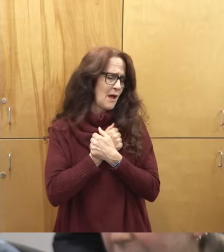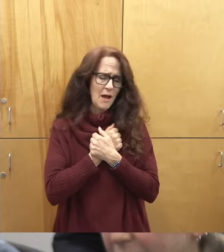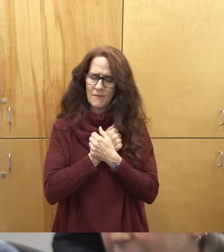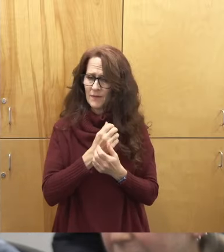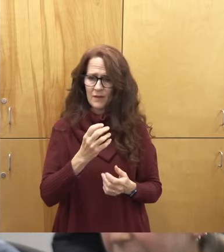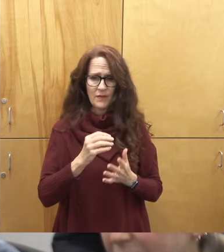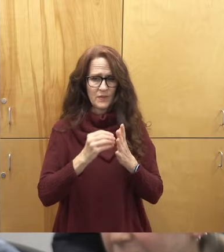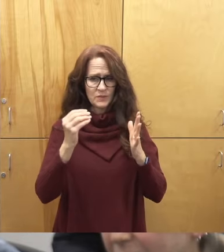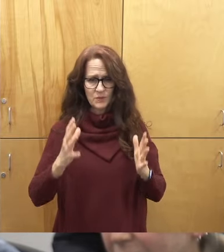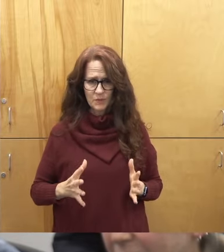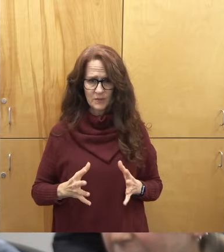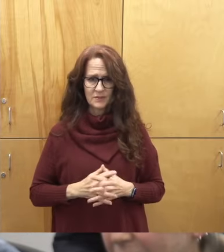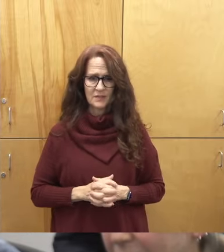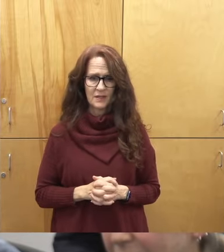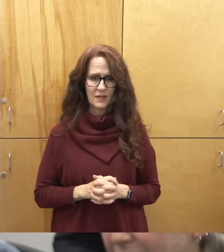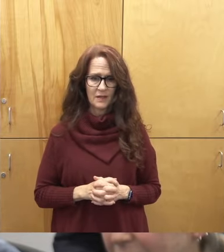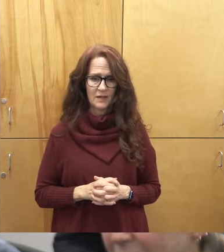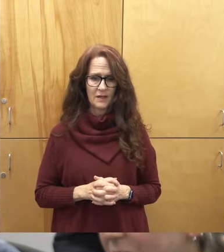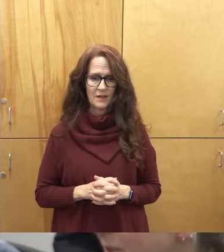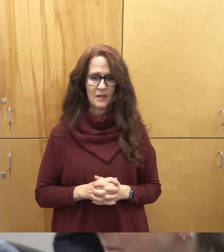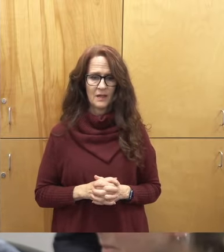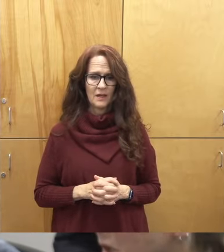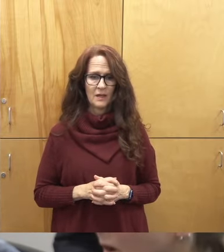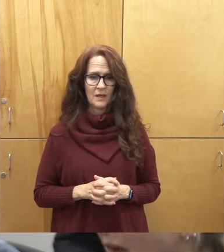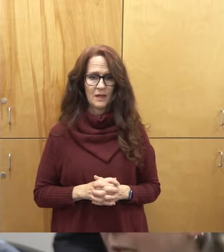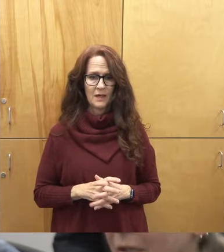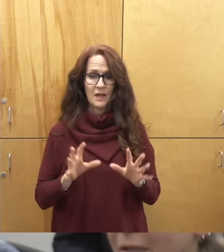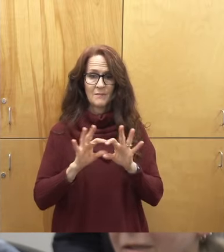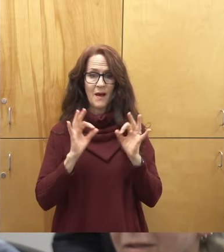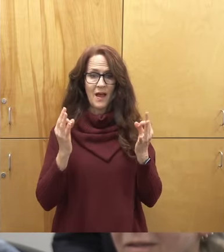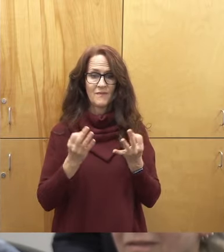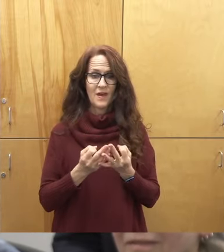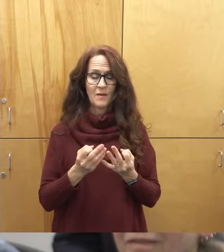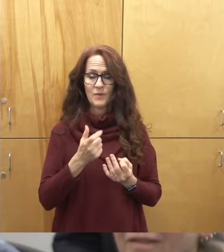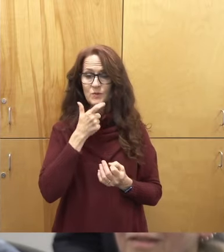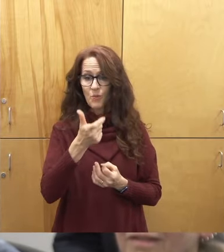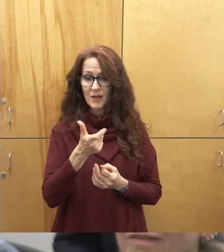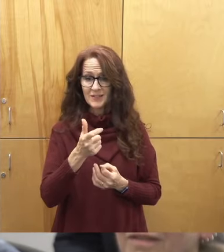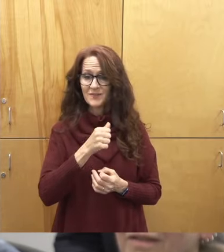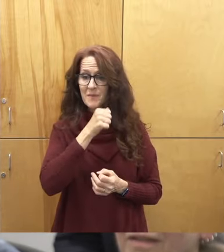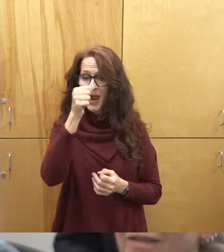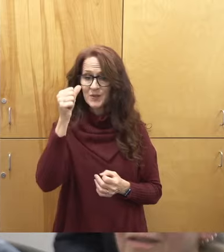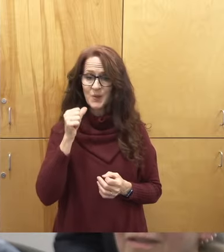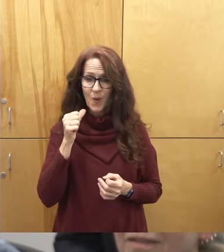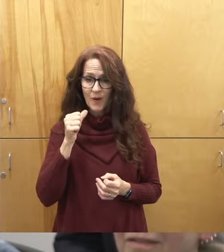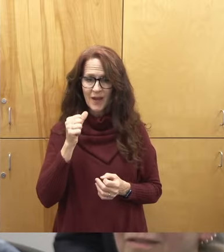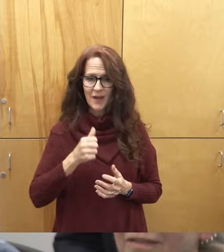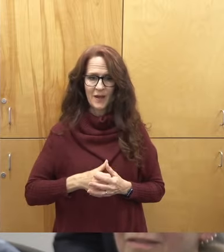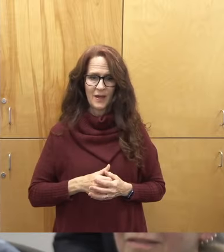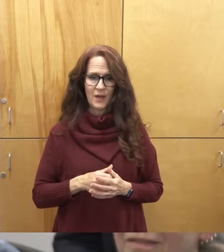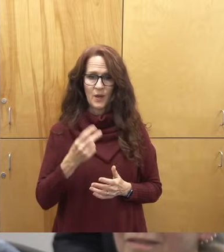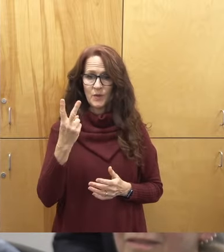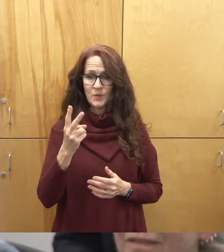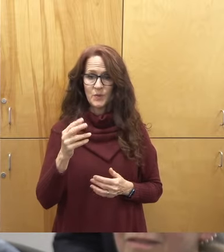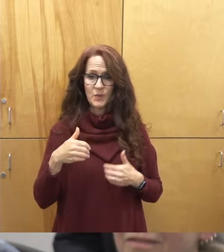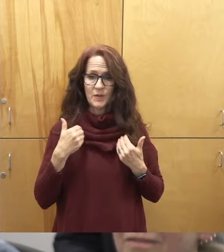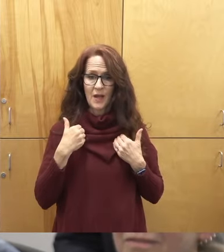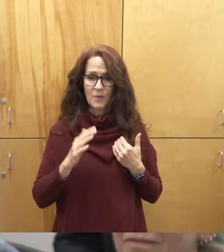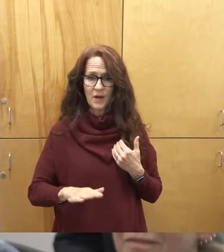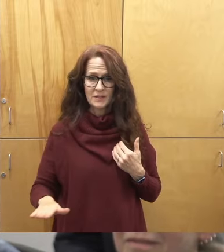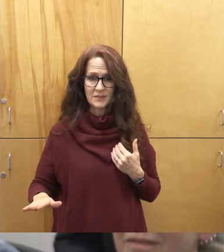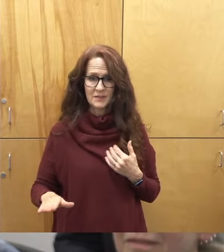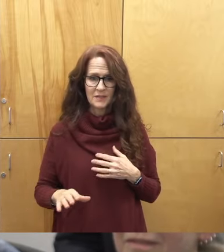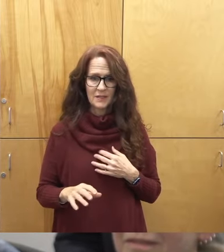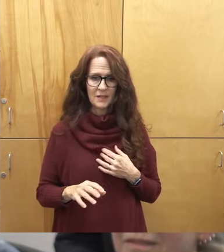families. Sorry. And my family's watching from Arizona. There's two little ones, Noah